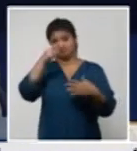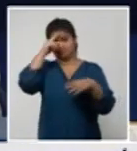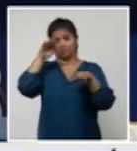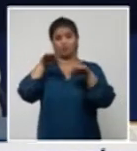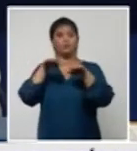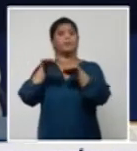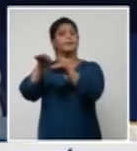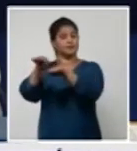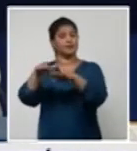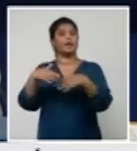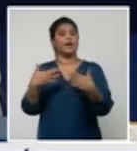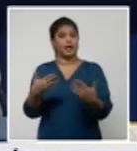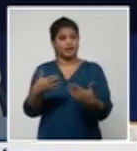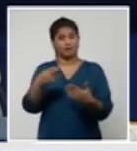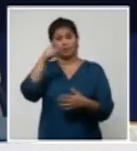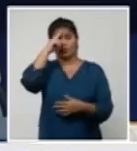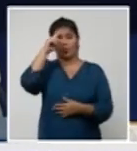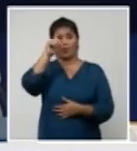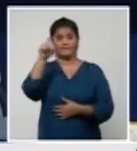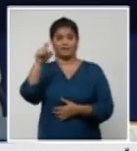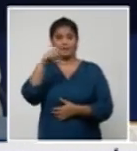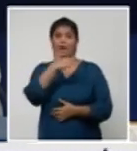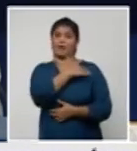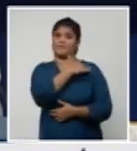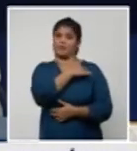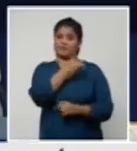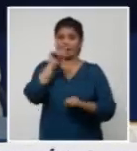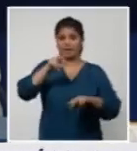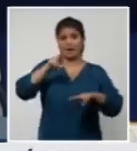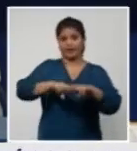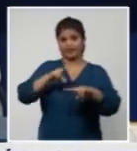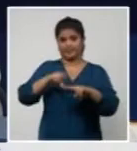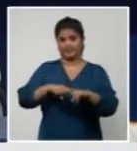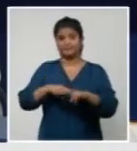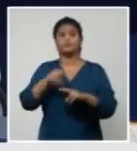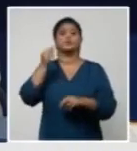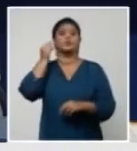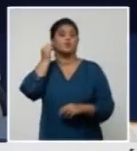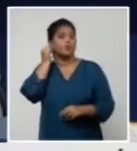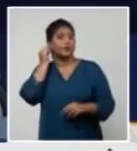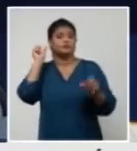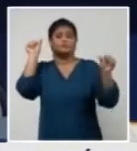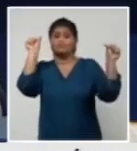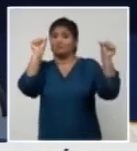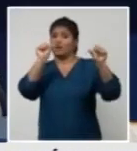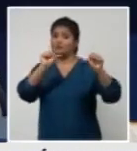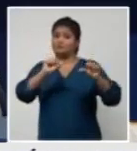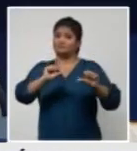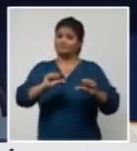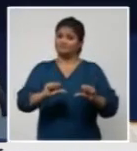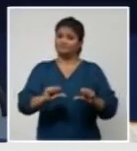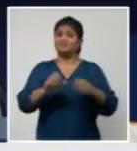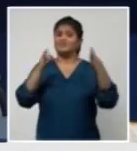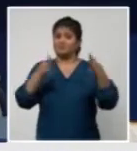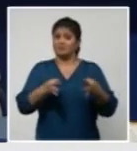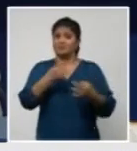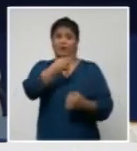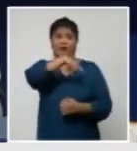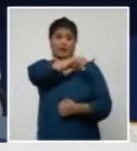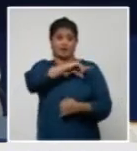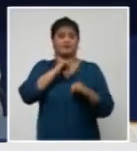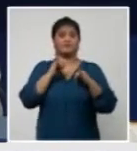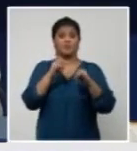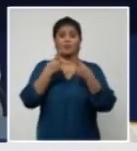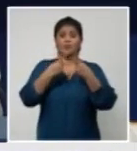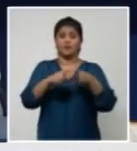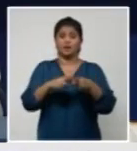Diaz Soto Military Hospital, reported yesterday, remains unchanged. However, despite being critical, the